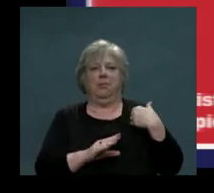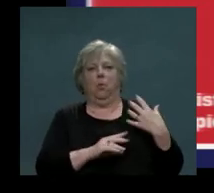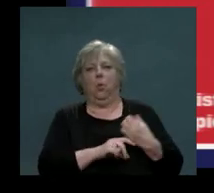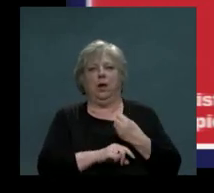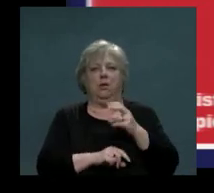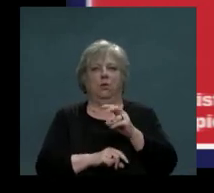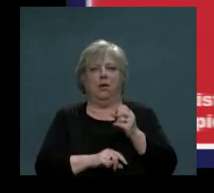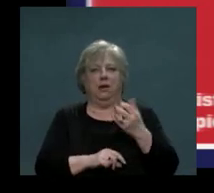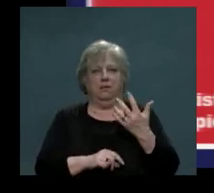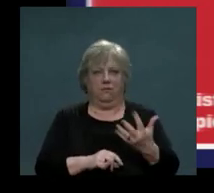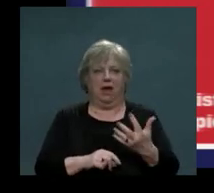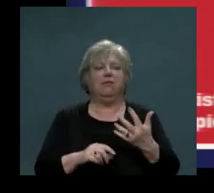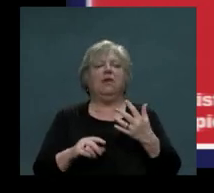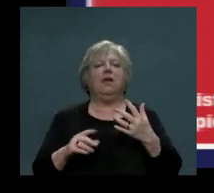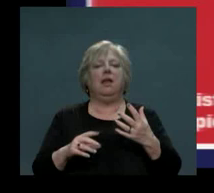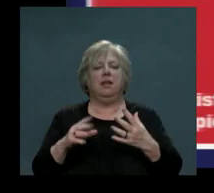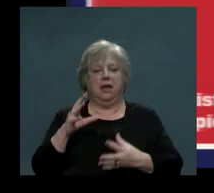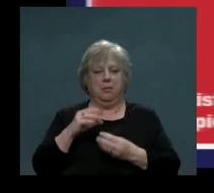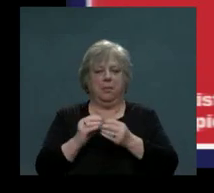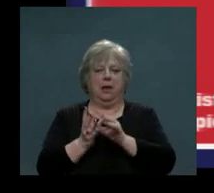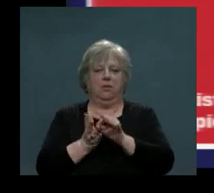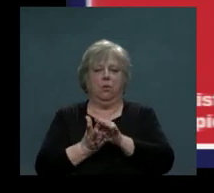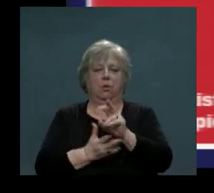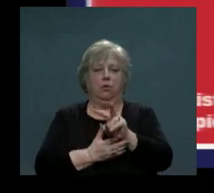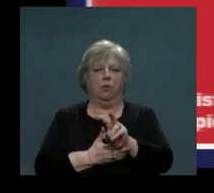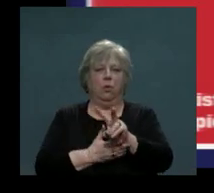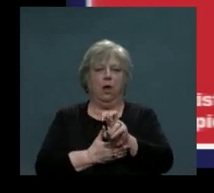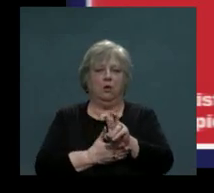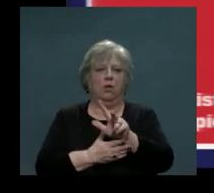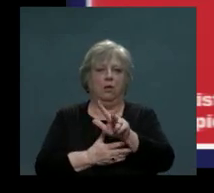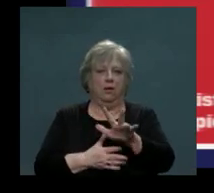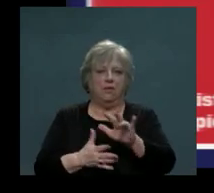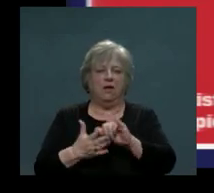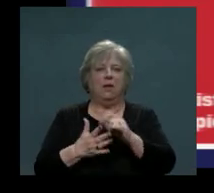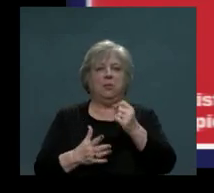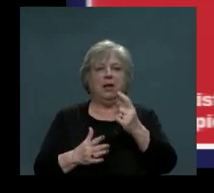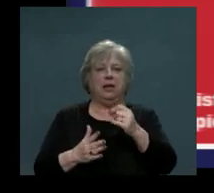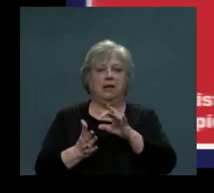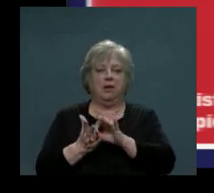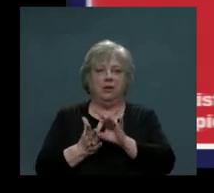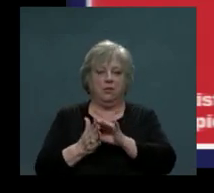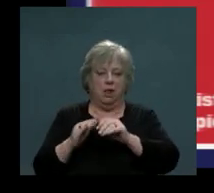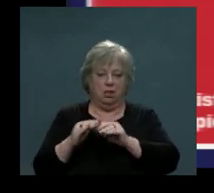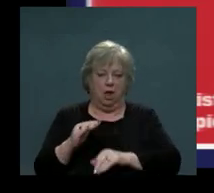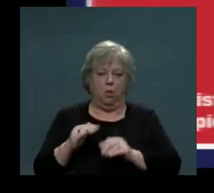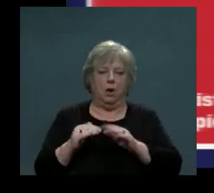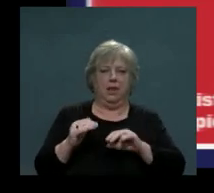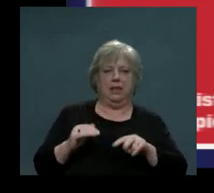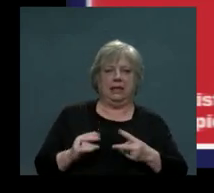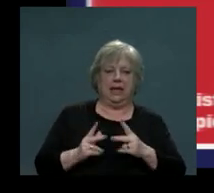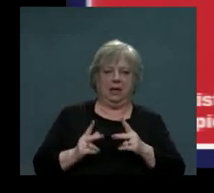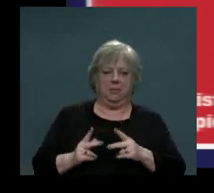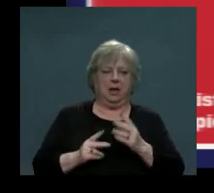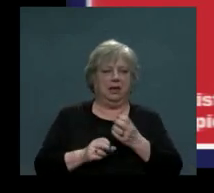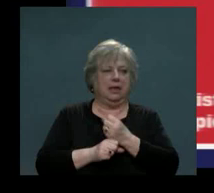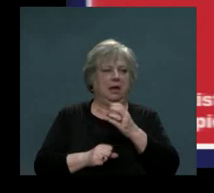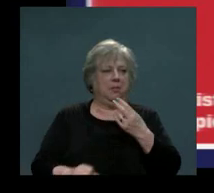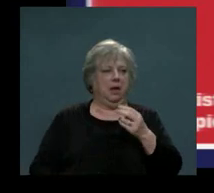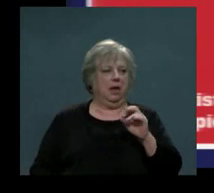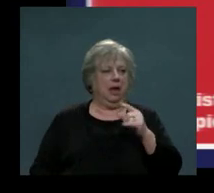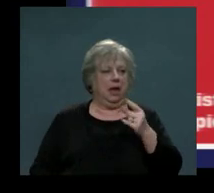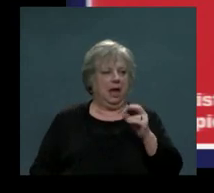The boys finished with a combined score of 235, which was 11 strokes lower than the second place team. Hagen